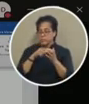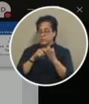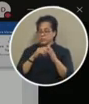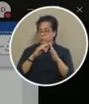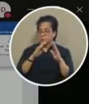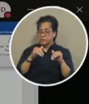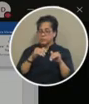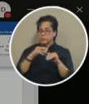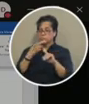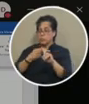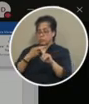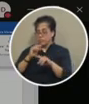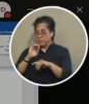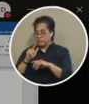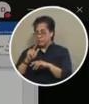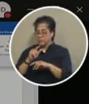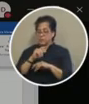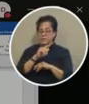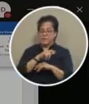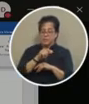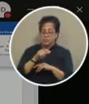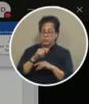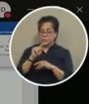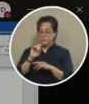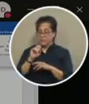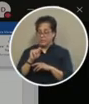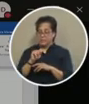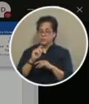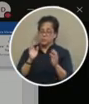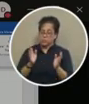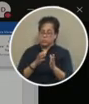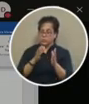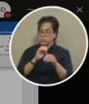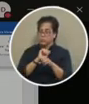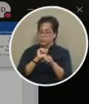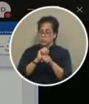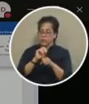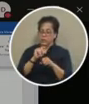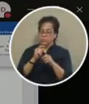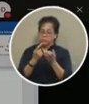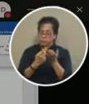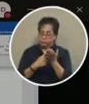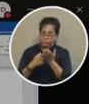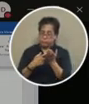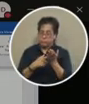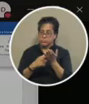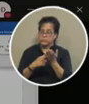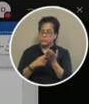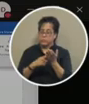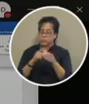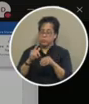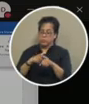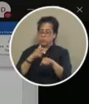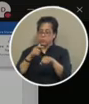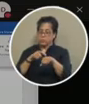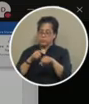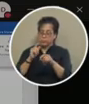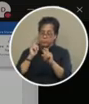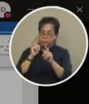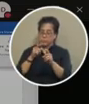mortgage, and rent bills. Landlords and tenants are encouraged to, in good faith, work out deferred payment plans or long-term